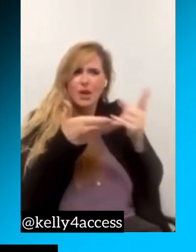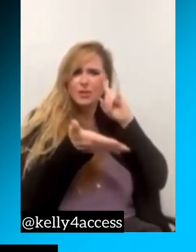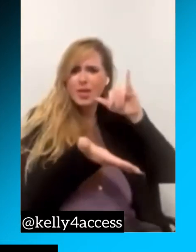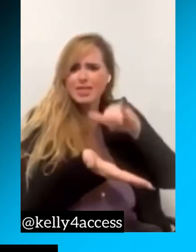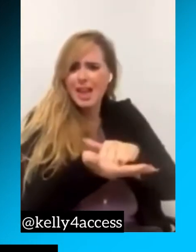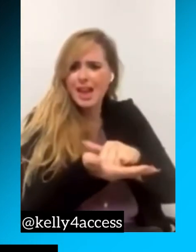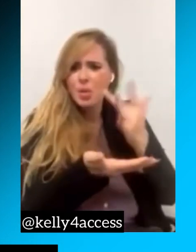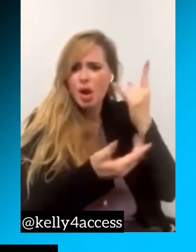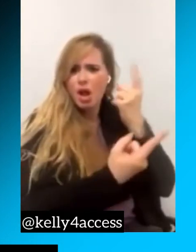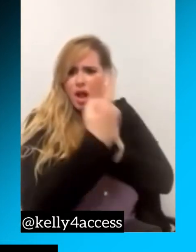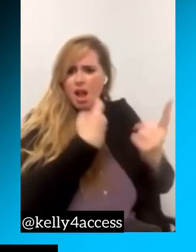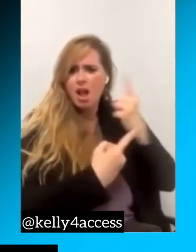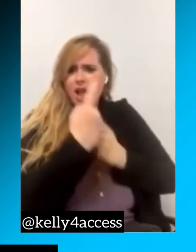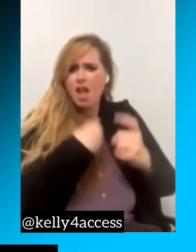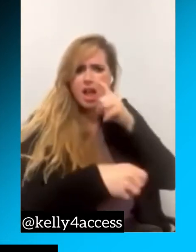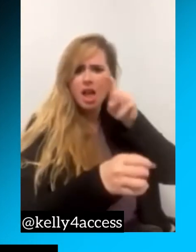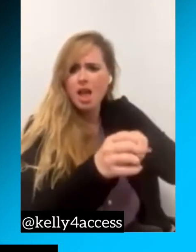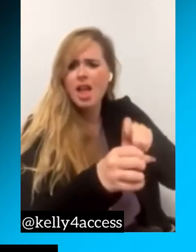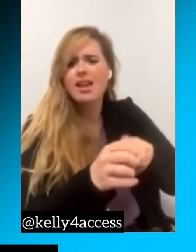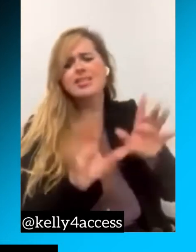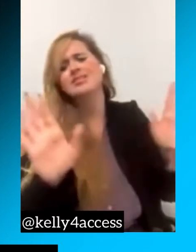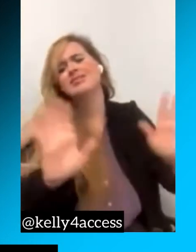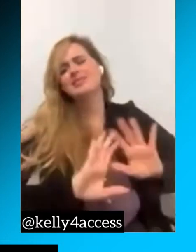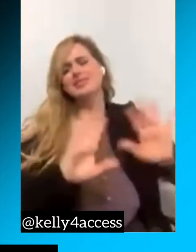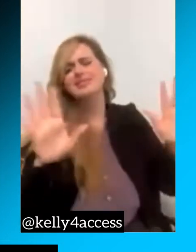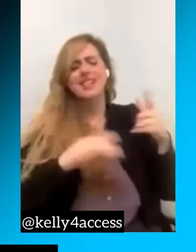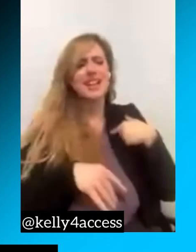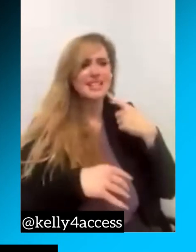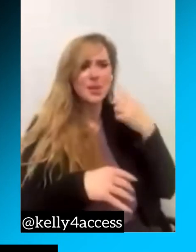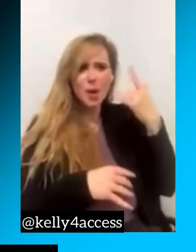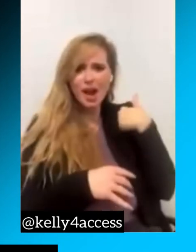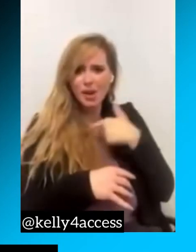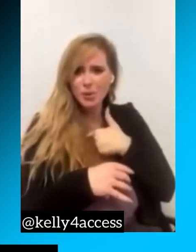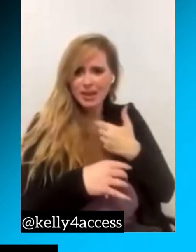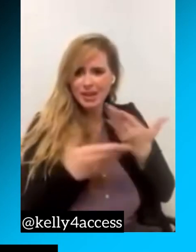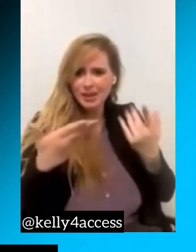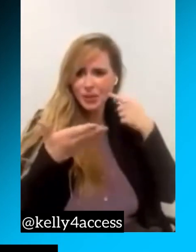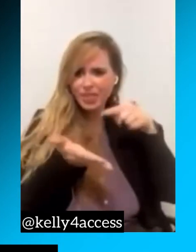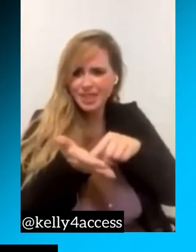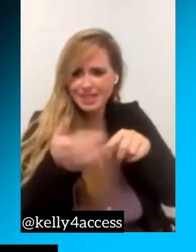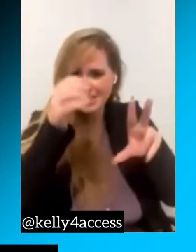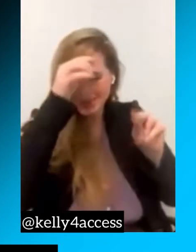that's not what I'm here for. Like, why are we doing this after 3 sessions?